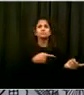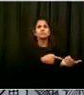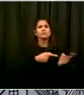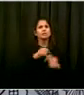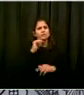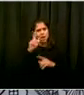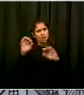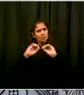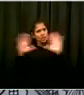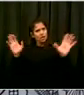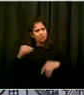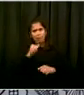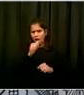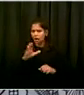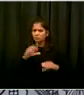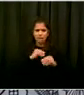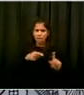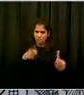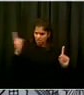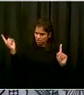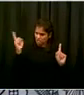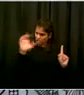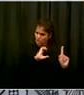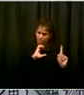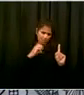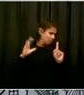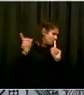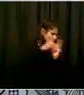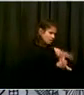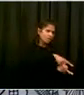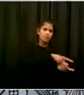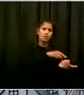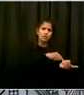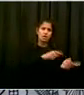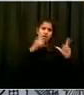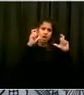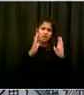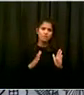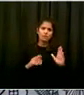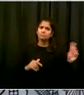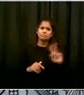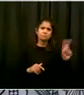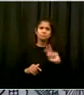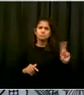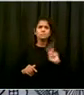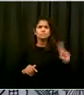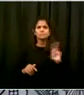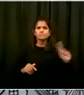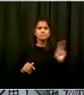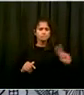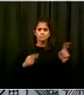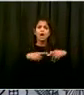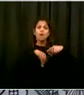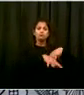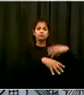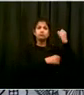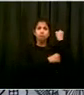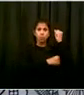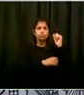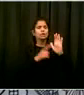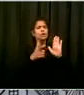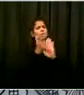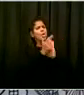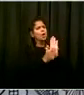new rules to get us out of this crisis, respect the laws, respect the